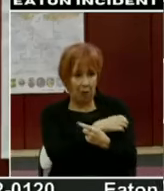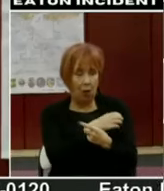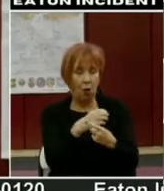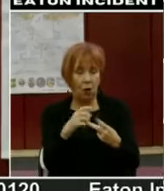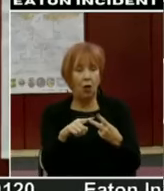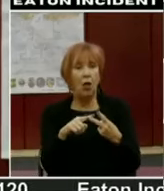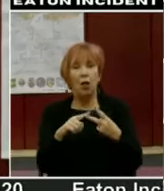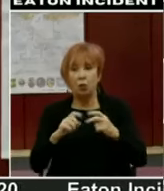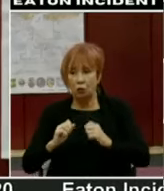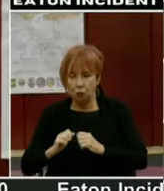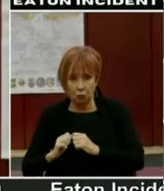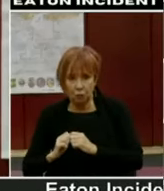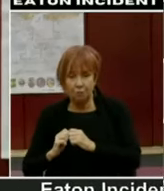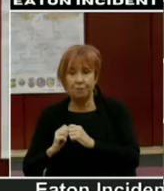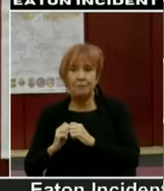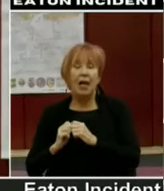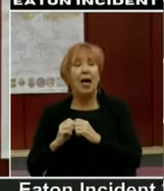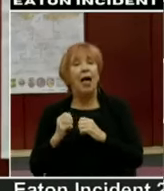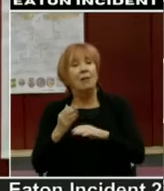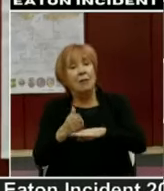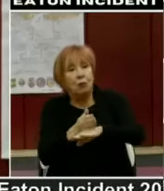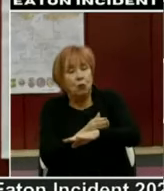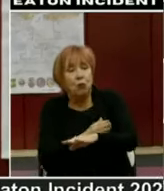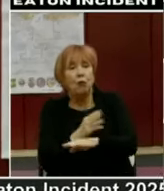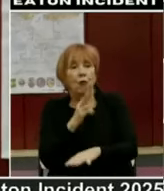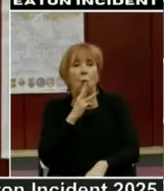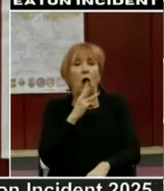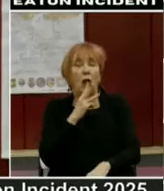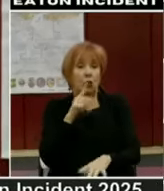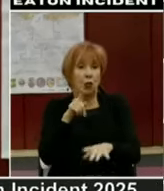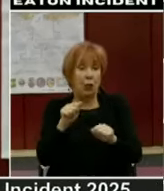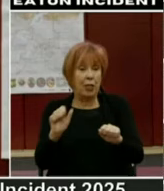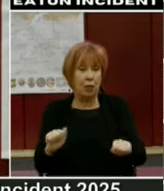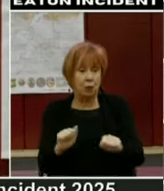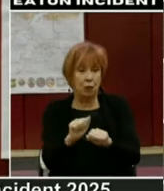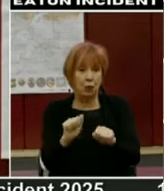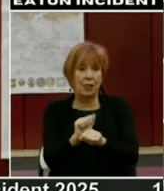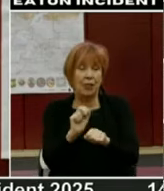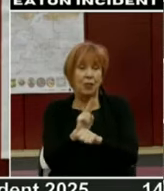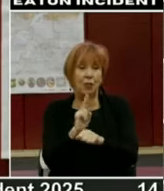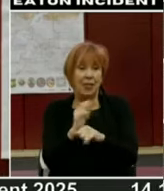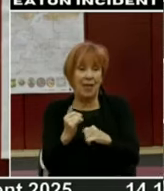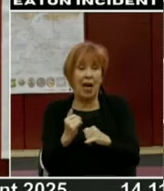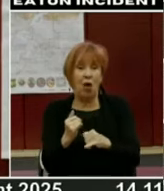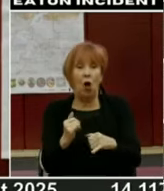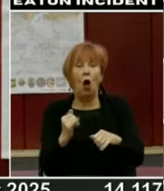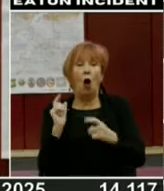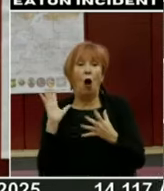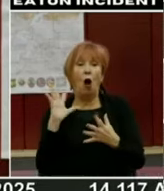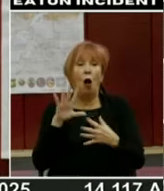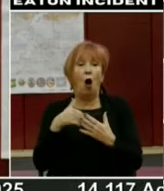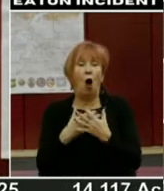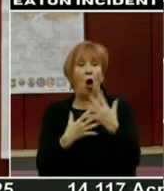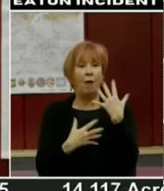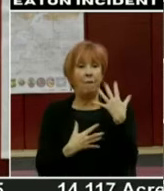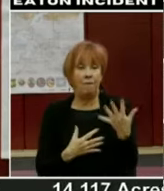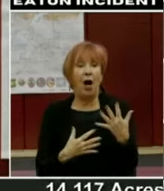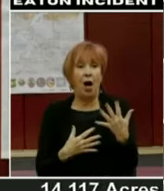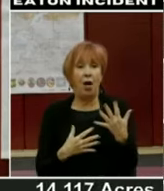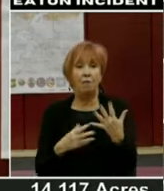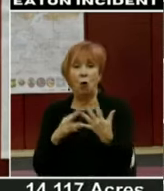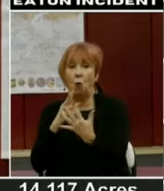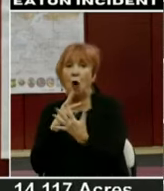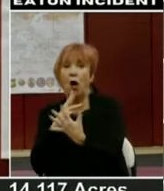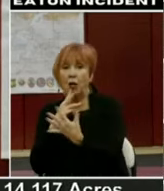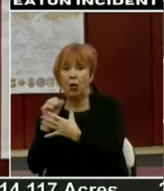point that you can actually use it. Currently, all 5 water agencies are under direct no-use order. This means